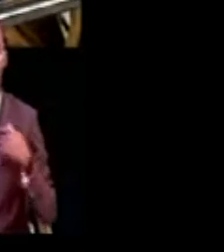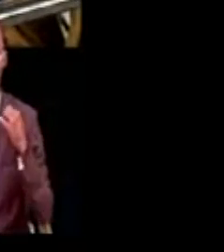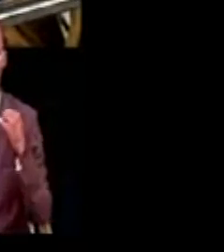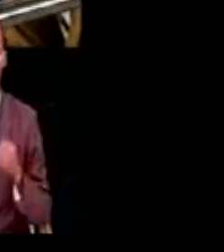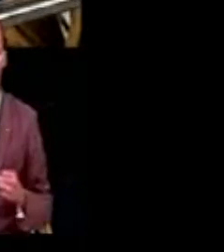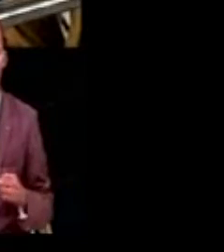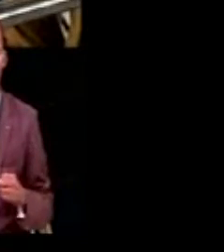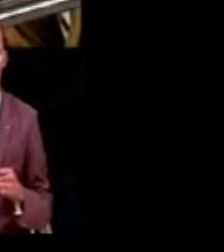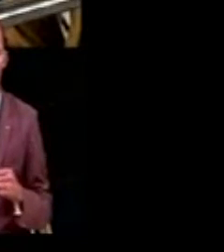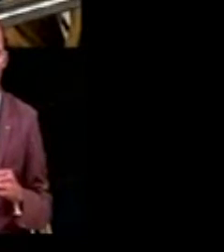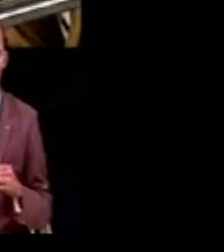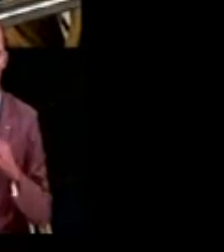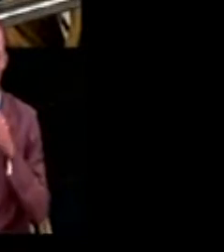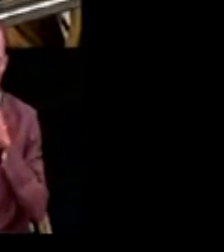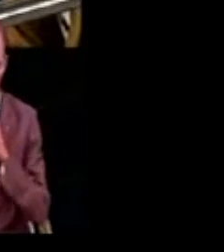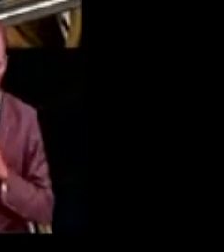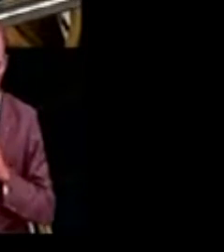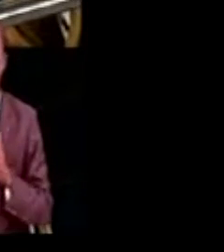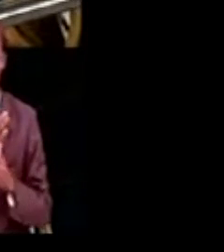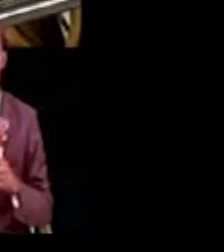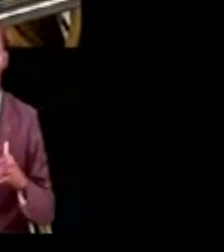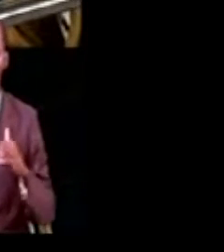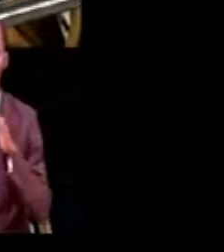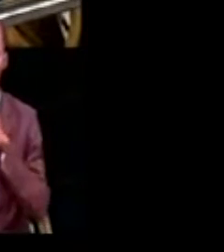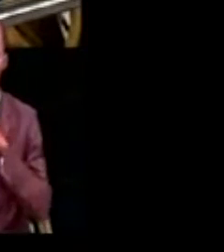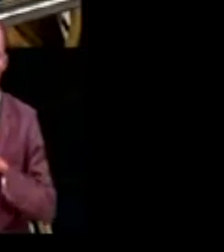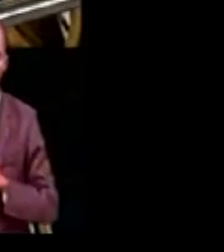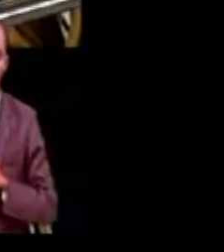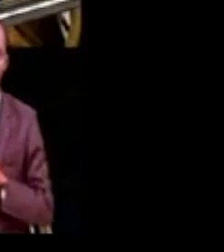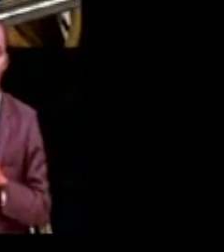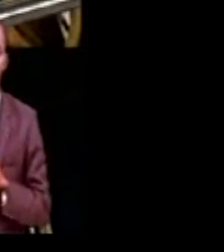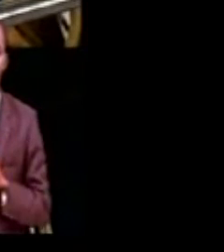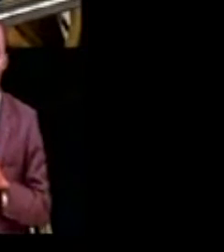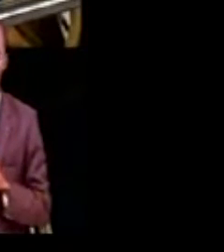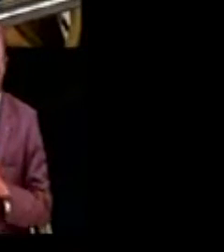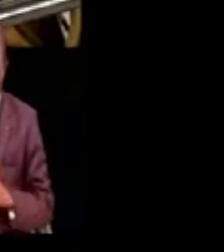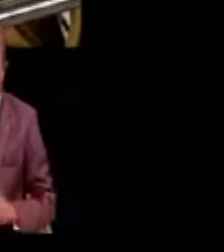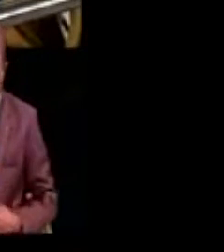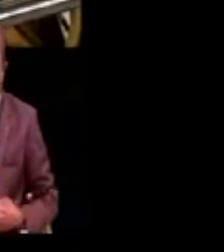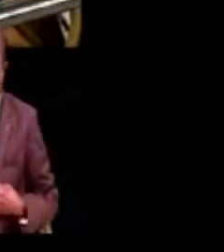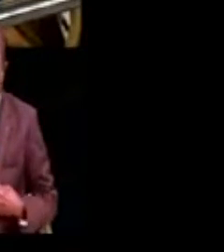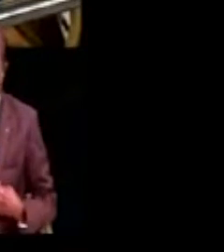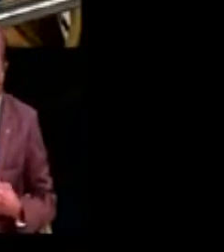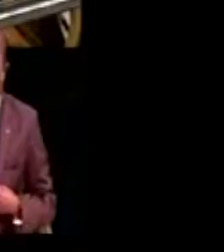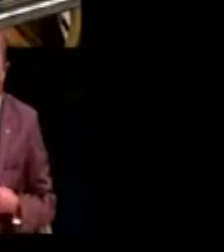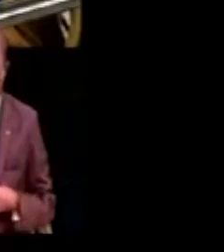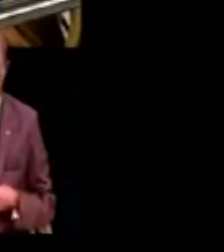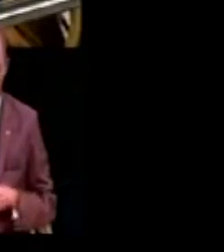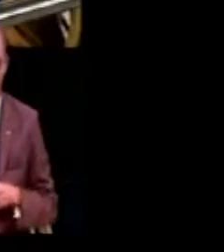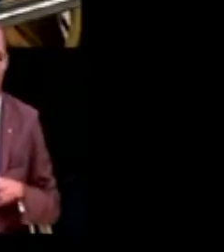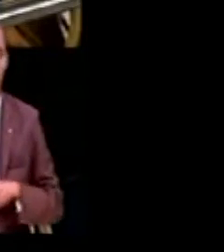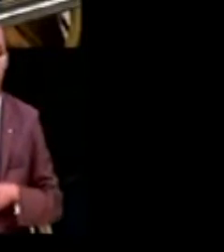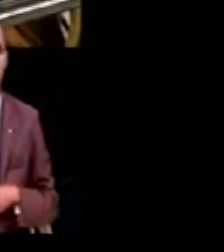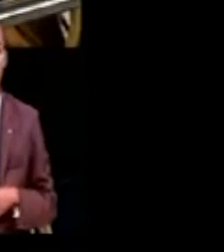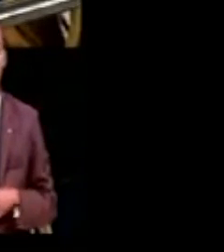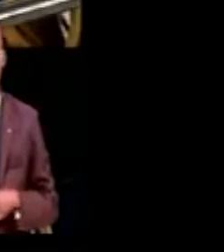evermore. Christ Jesus had the power, I worship and adore.